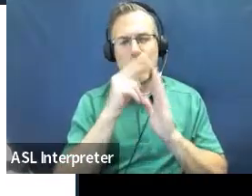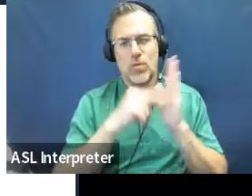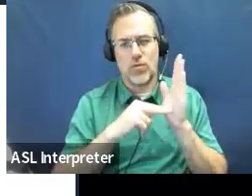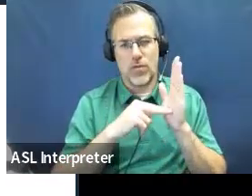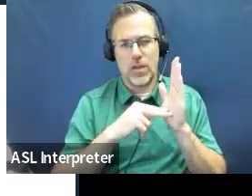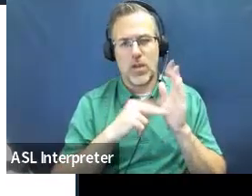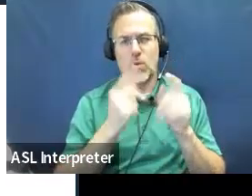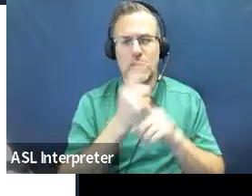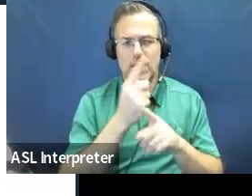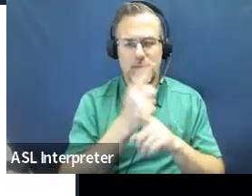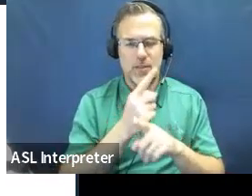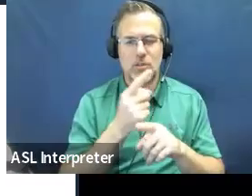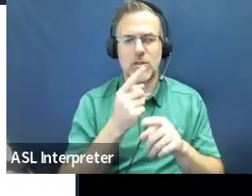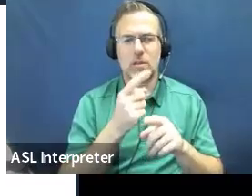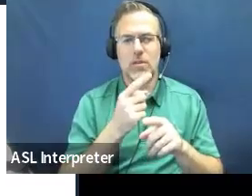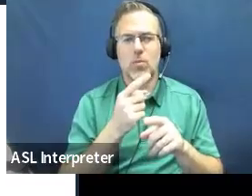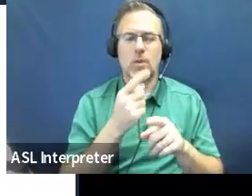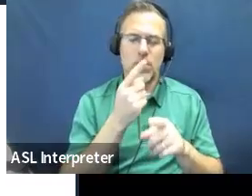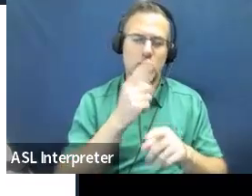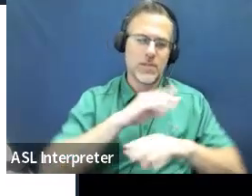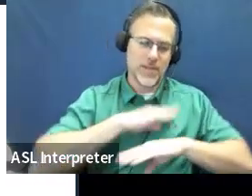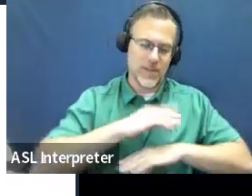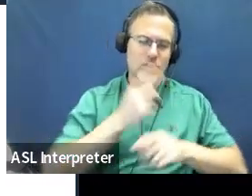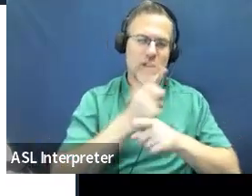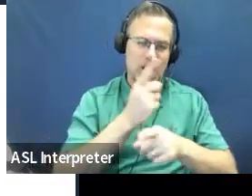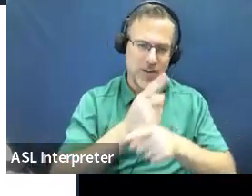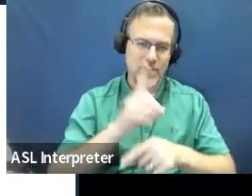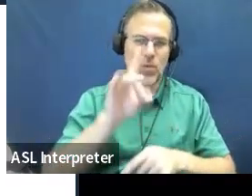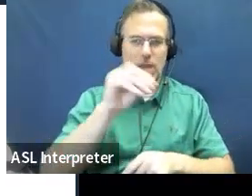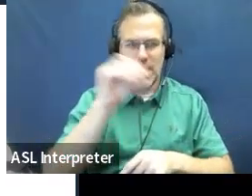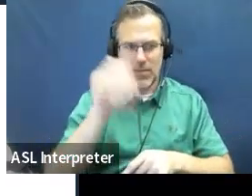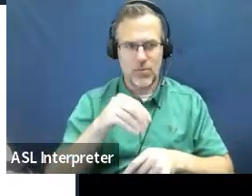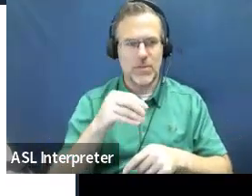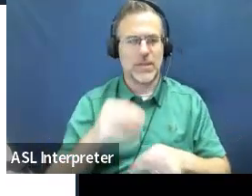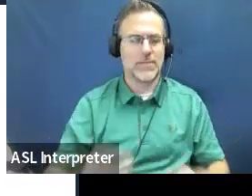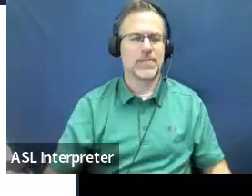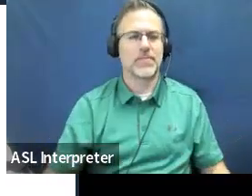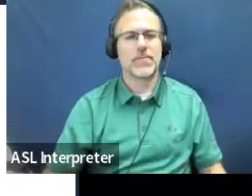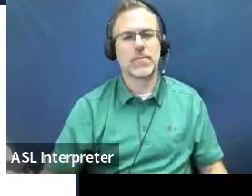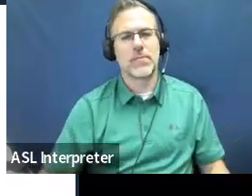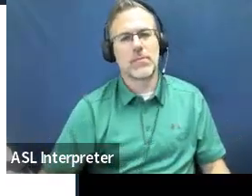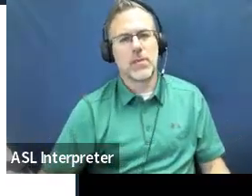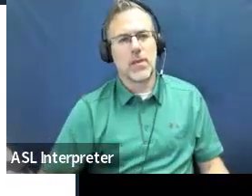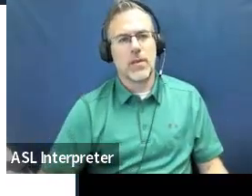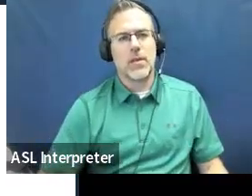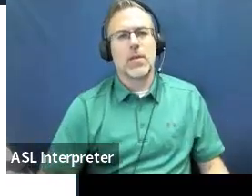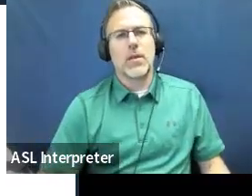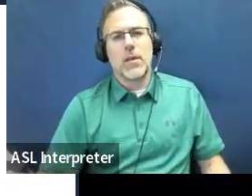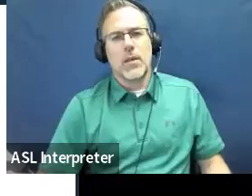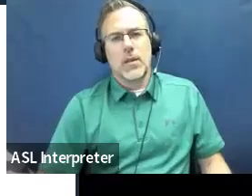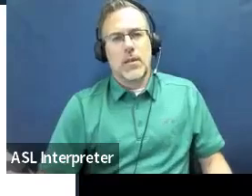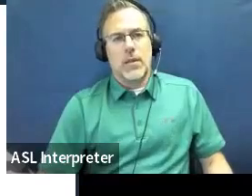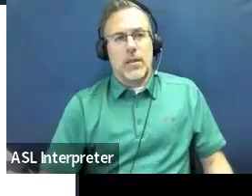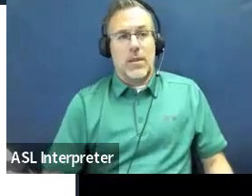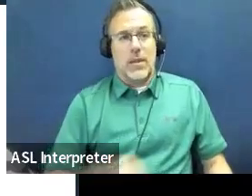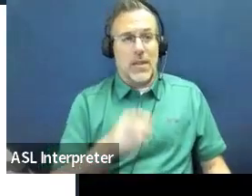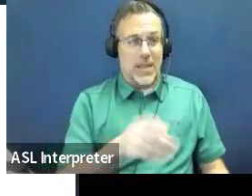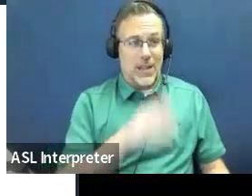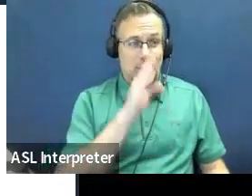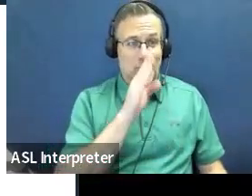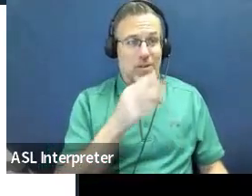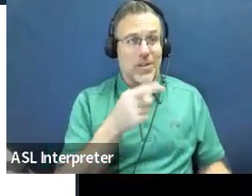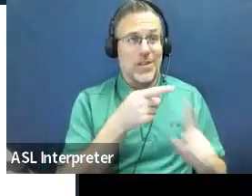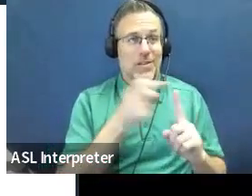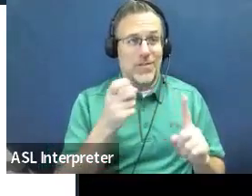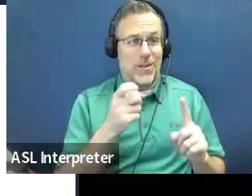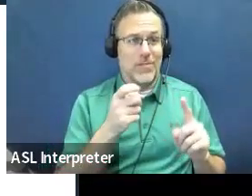sufficient accuracy and fluency to support comprehension with 80% accuracy. Now, I'll give you a little hint that this is taken directly from the